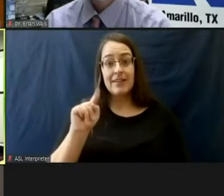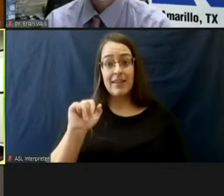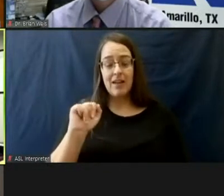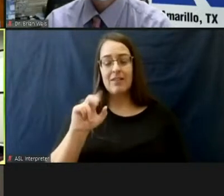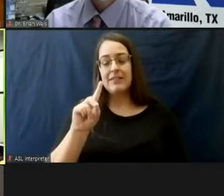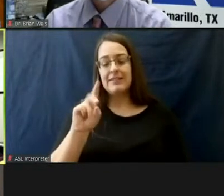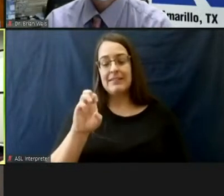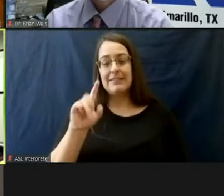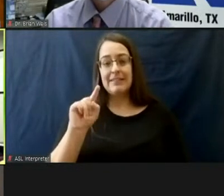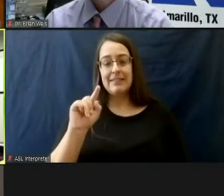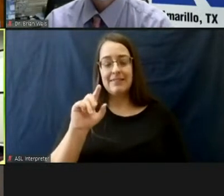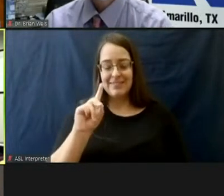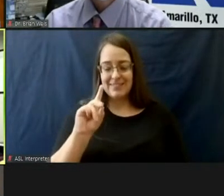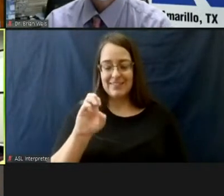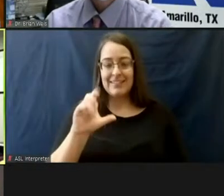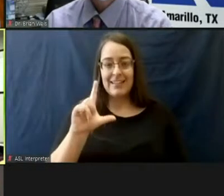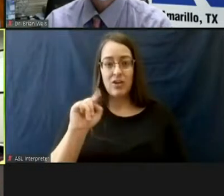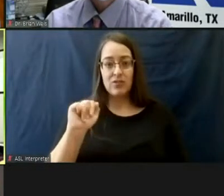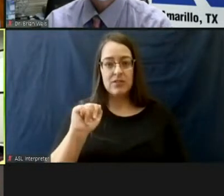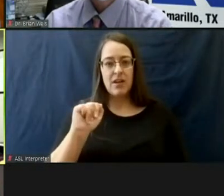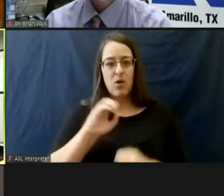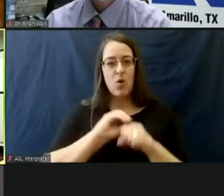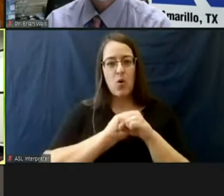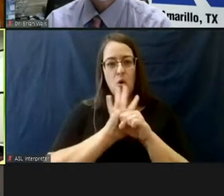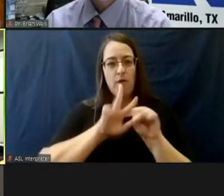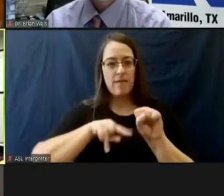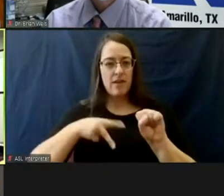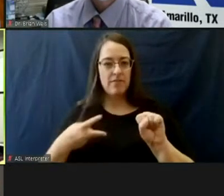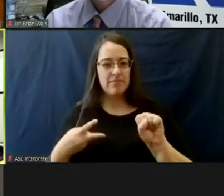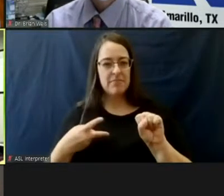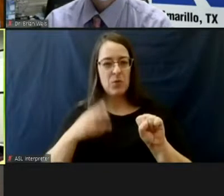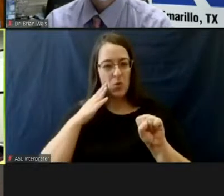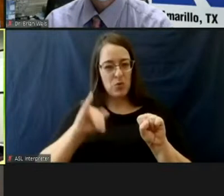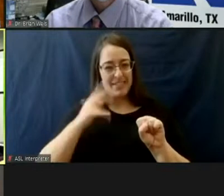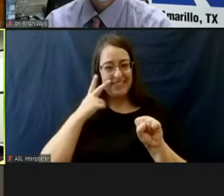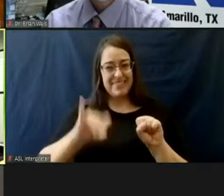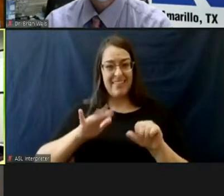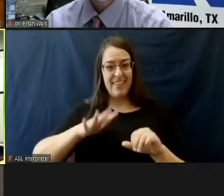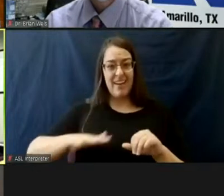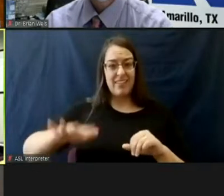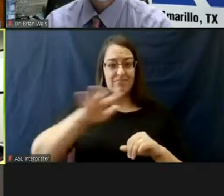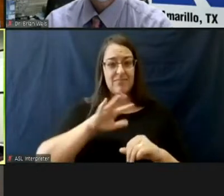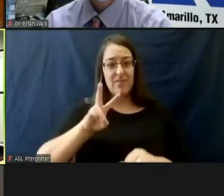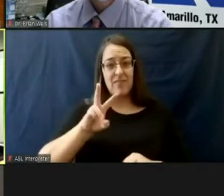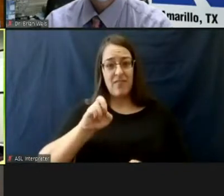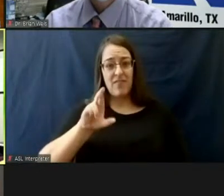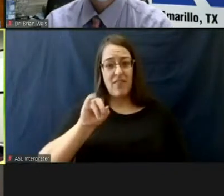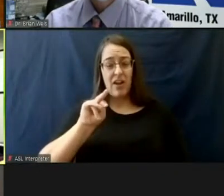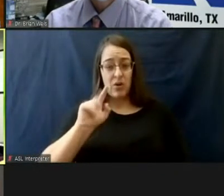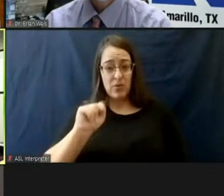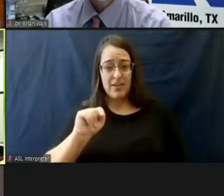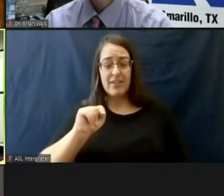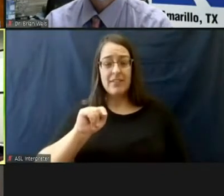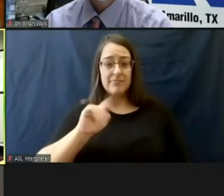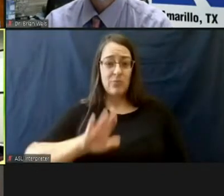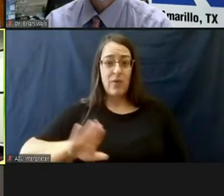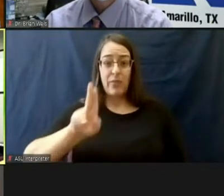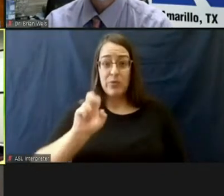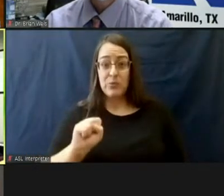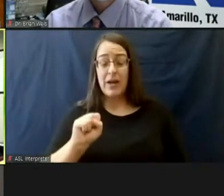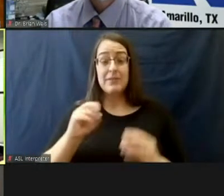community. There are additional variants that are being detected in the United States now. You may have heard of the Mu variant.